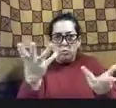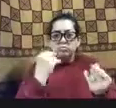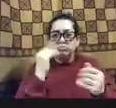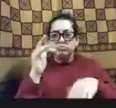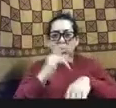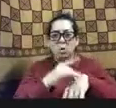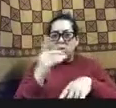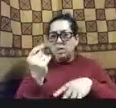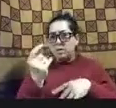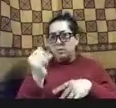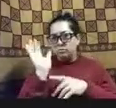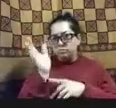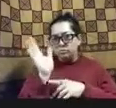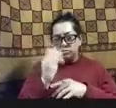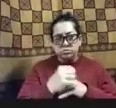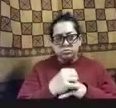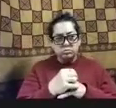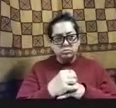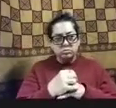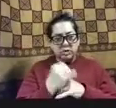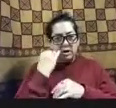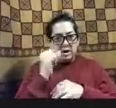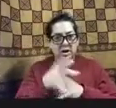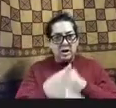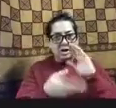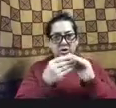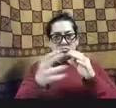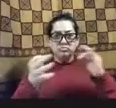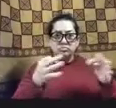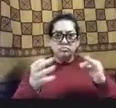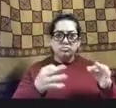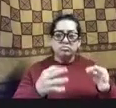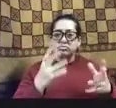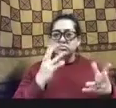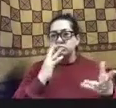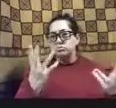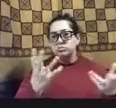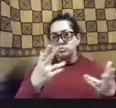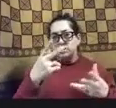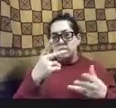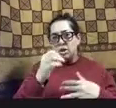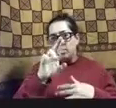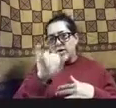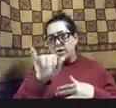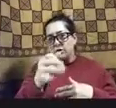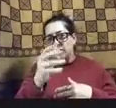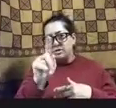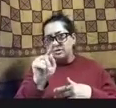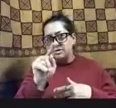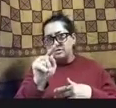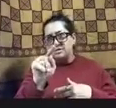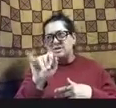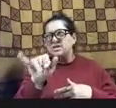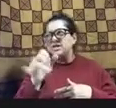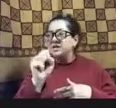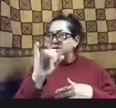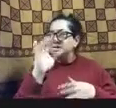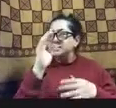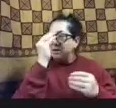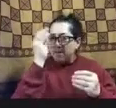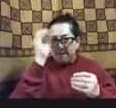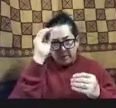bit in the presentation, but if there's any additional detail, and we can get Hilary and Jess's opinion on this as well. Yeah,